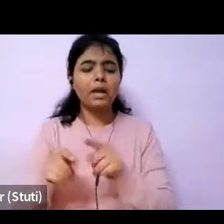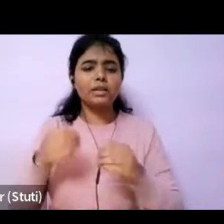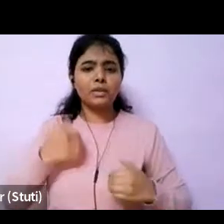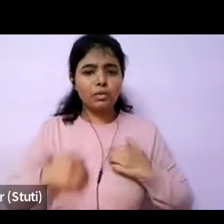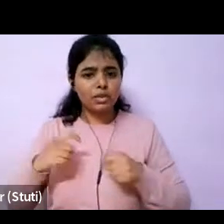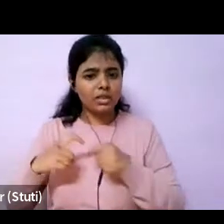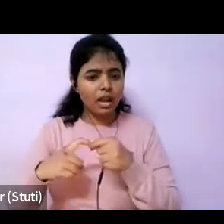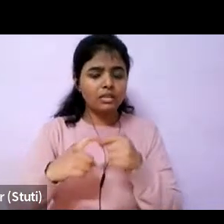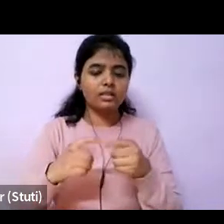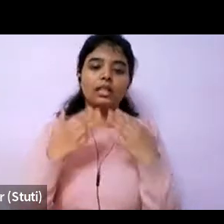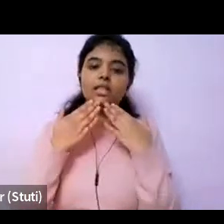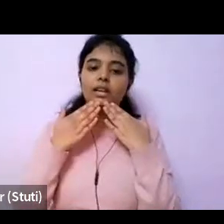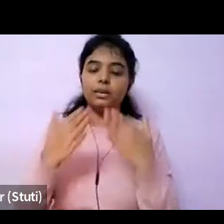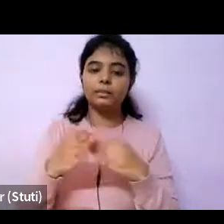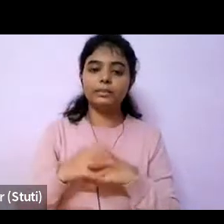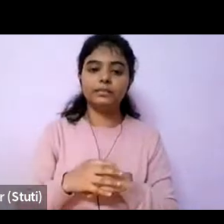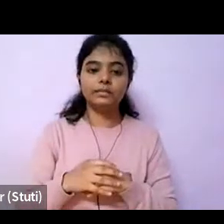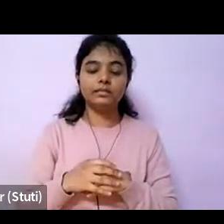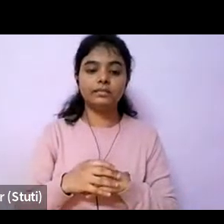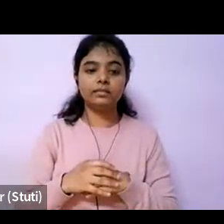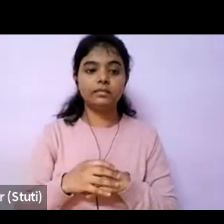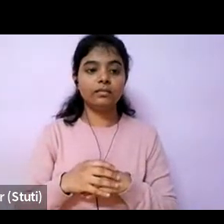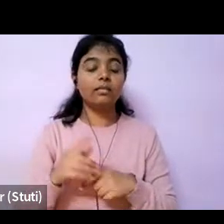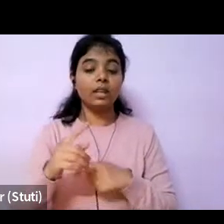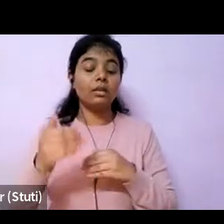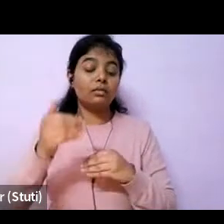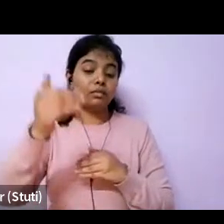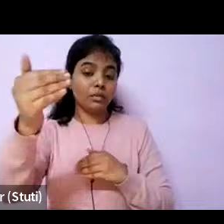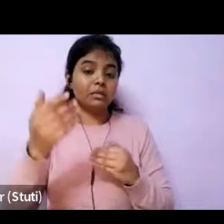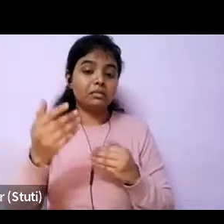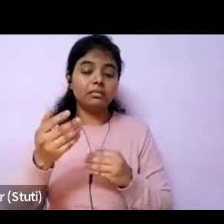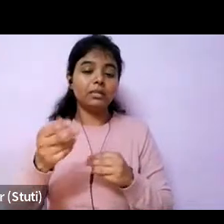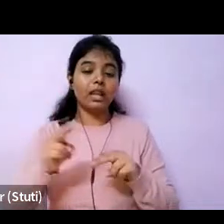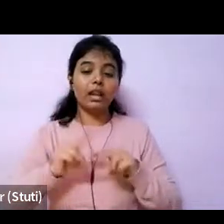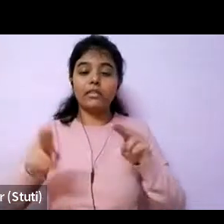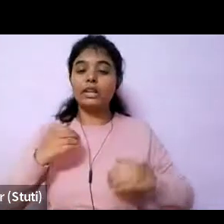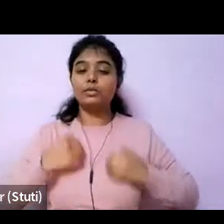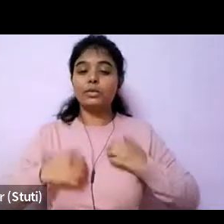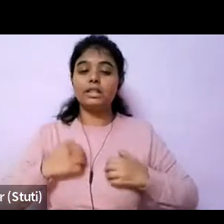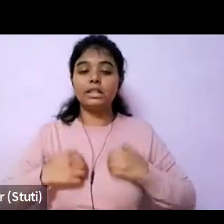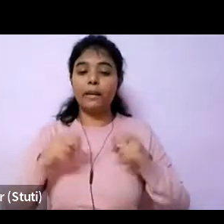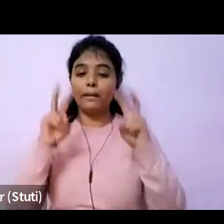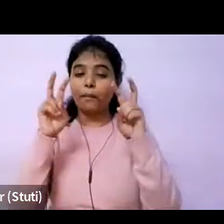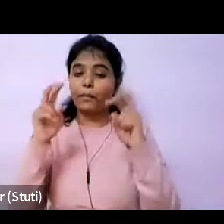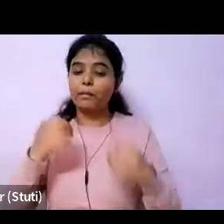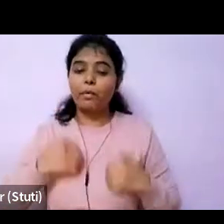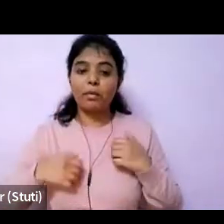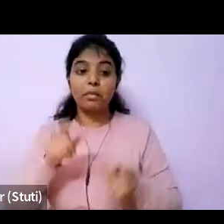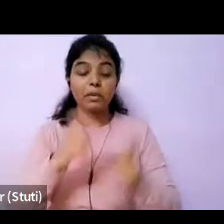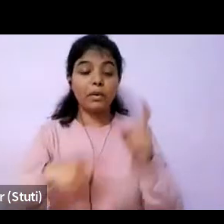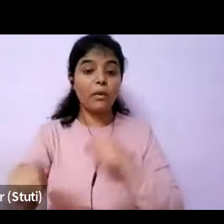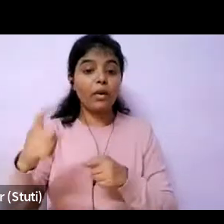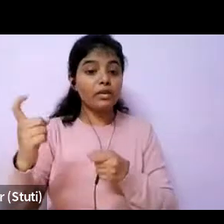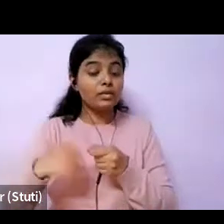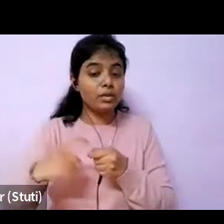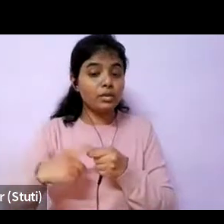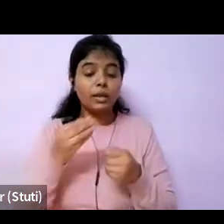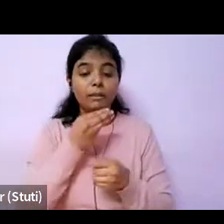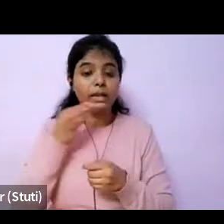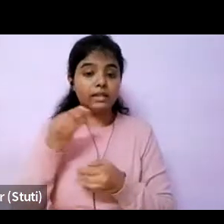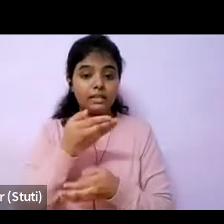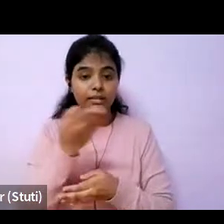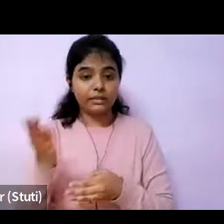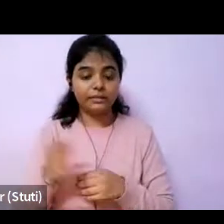questions. And there's much more coming up in the days ahead. So I request all of you to join for the future sessions